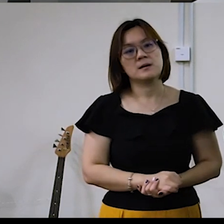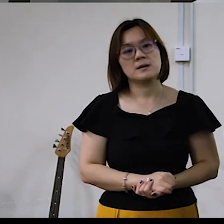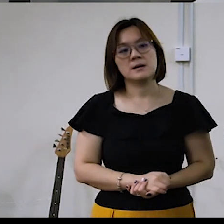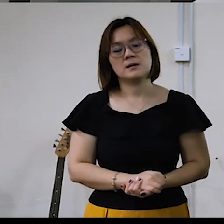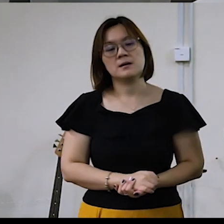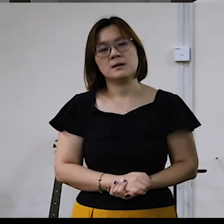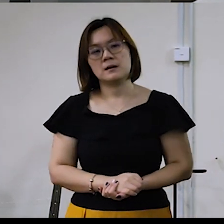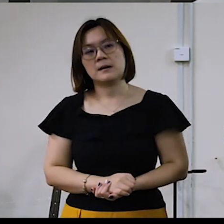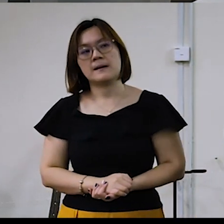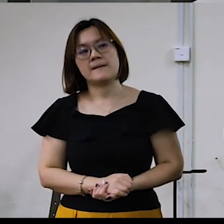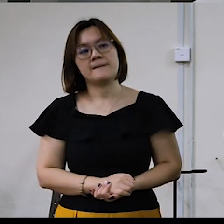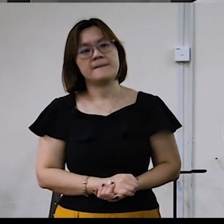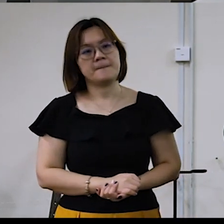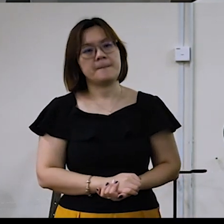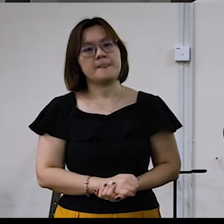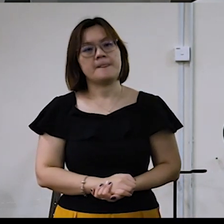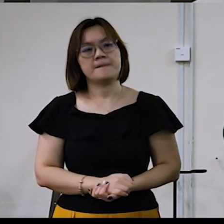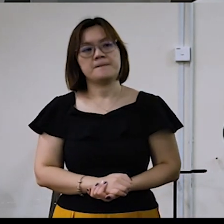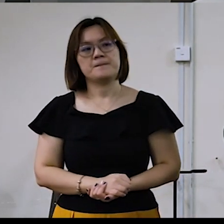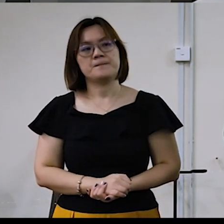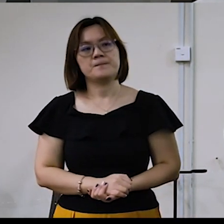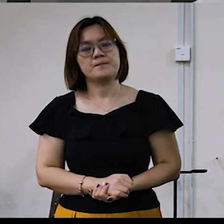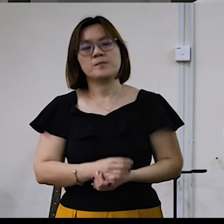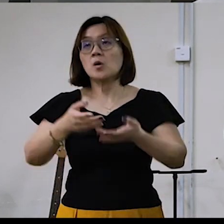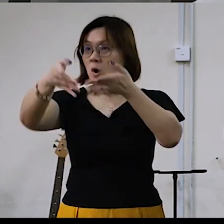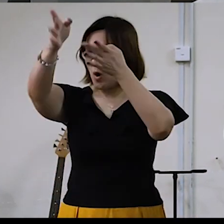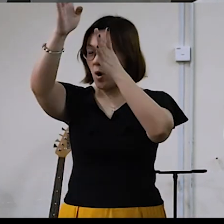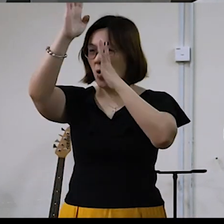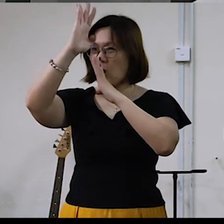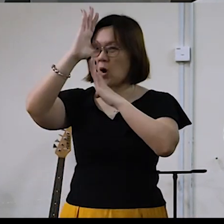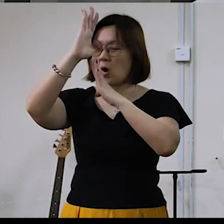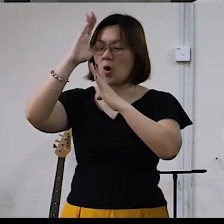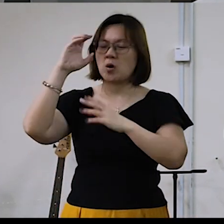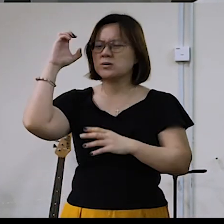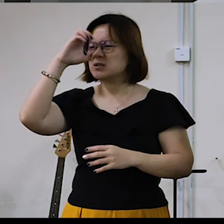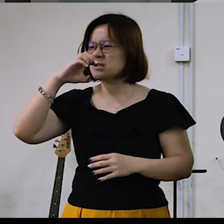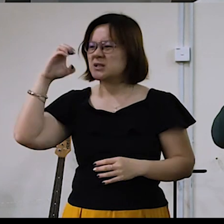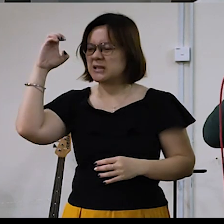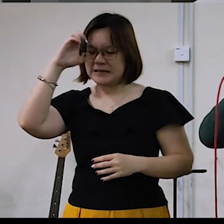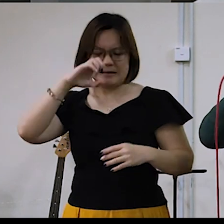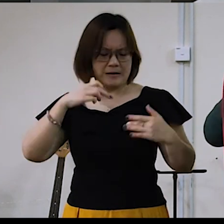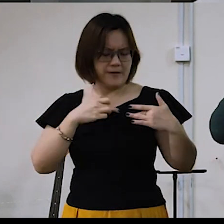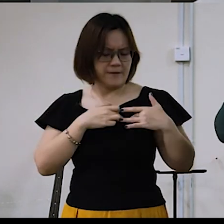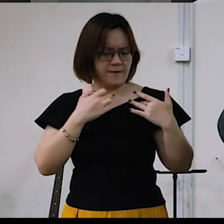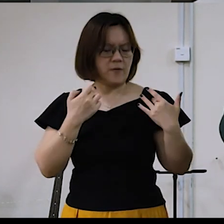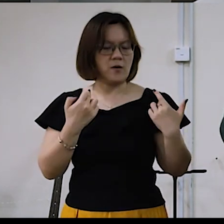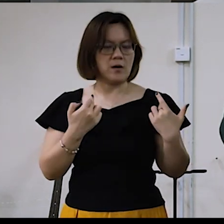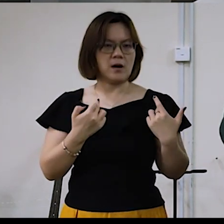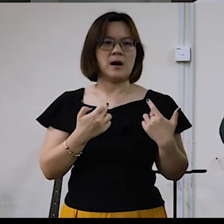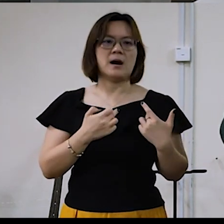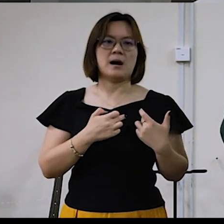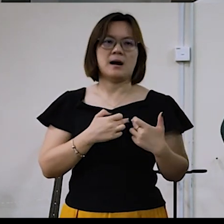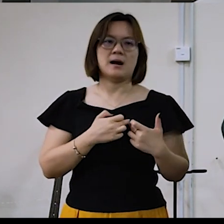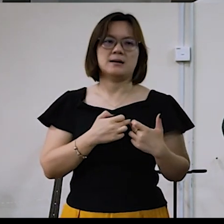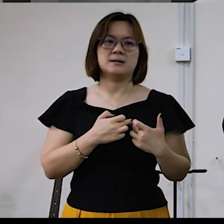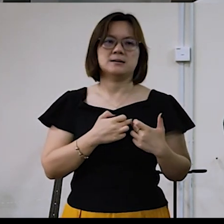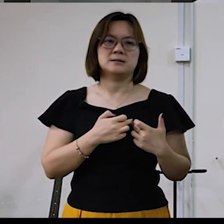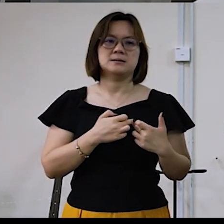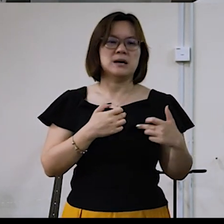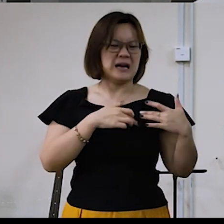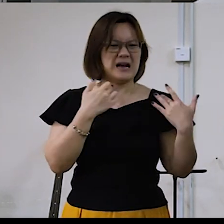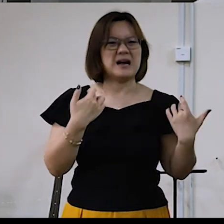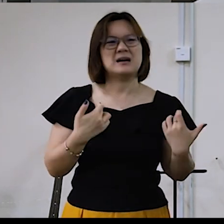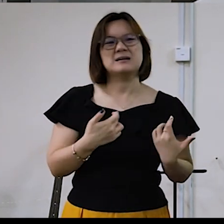English, God will replace you. God doesn't want to replace us. God loves us. Who can say amen? Amen. But if